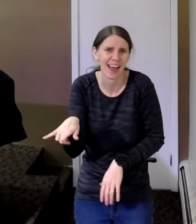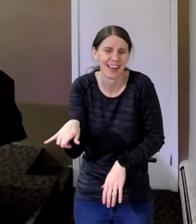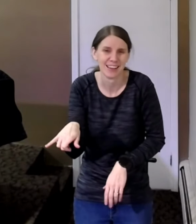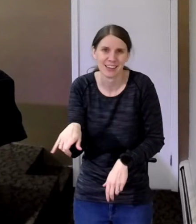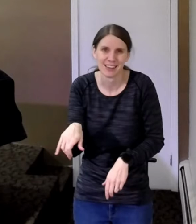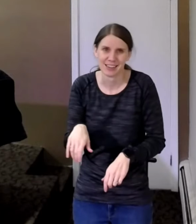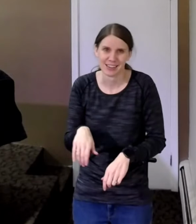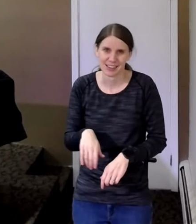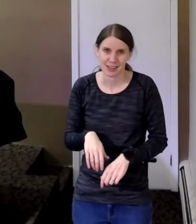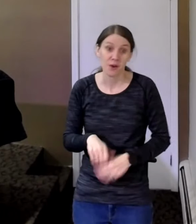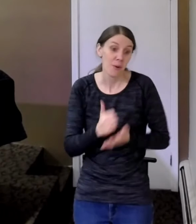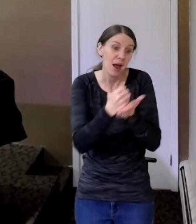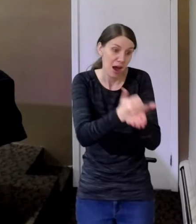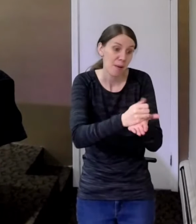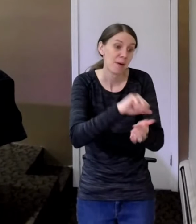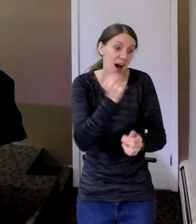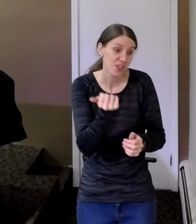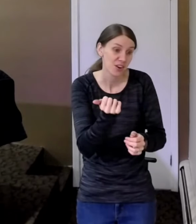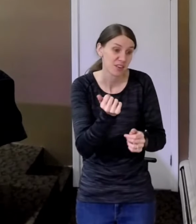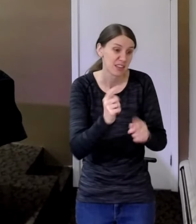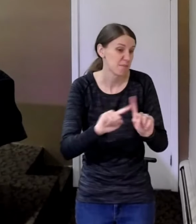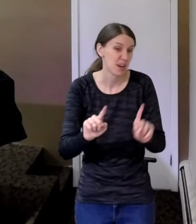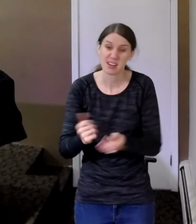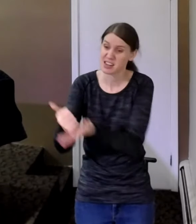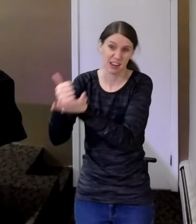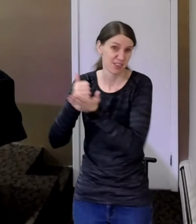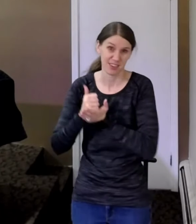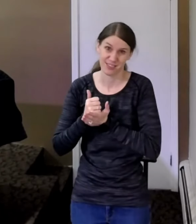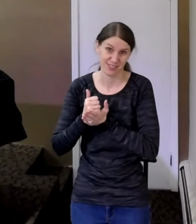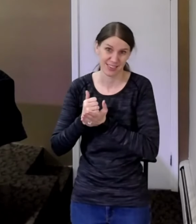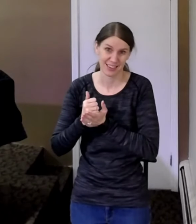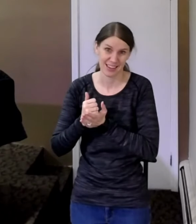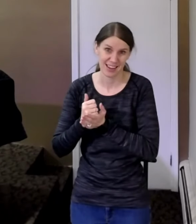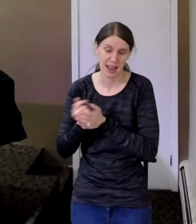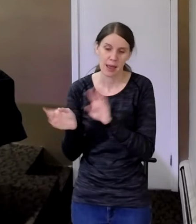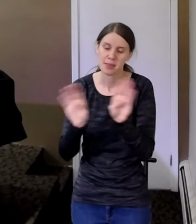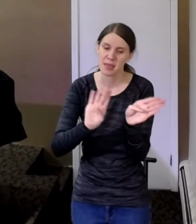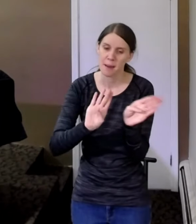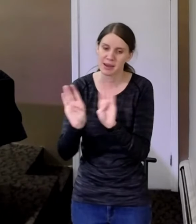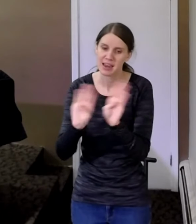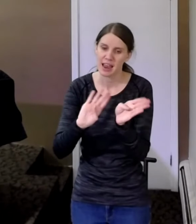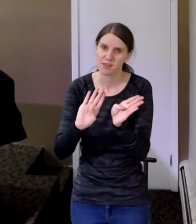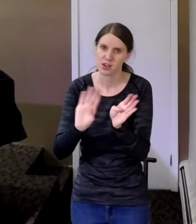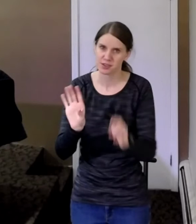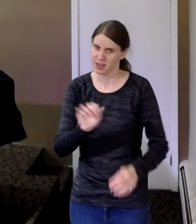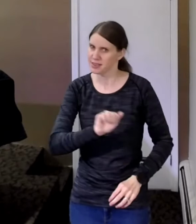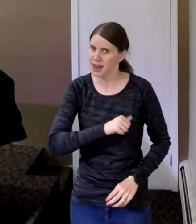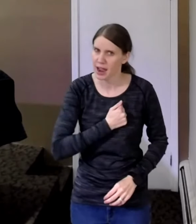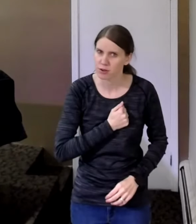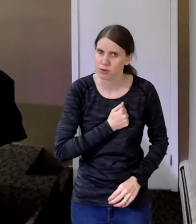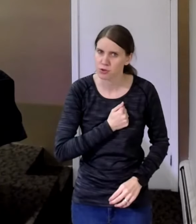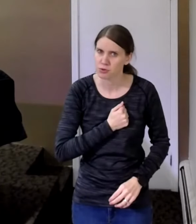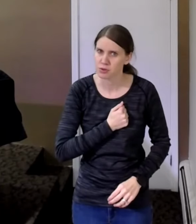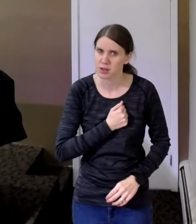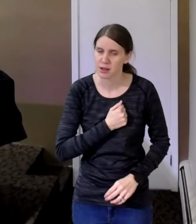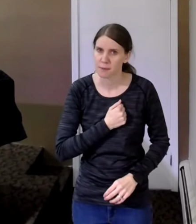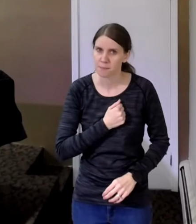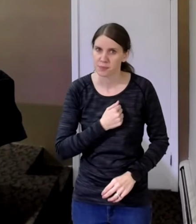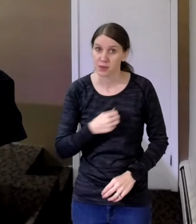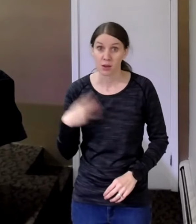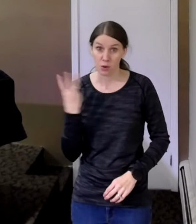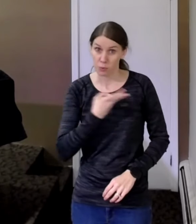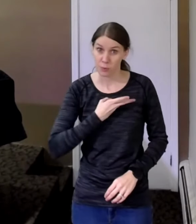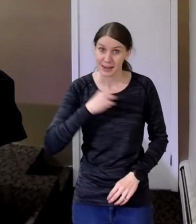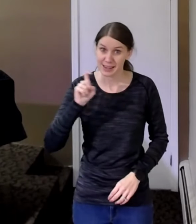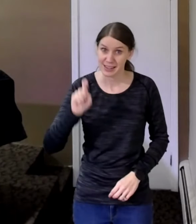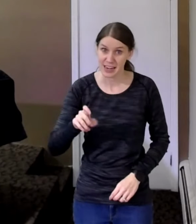us. But you know, our behavior, the words that come out of our mouths, the attitudes that we display, we need to have some Christians around us